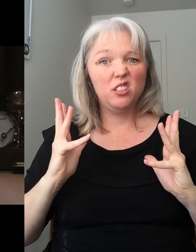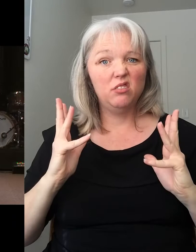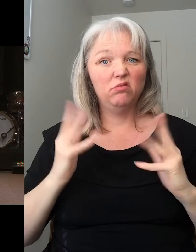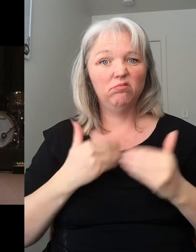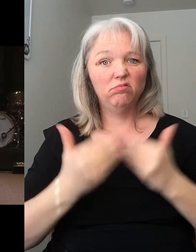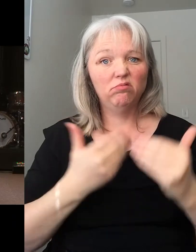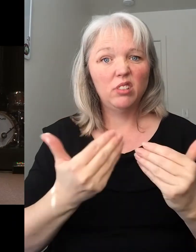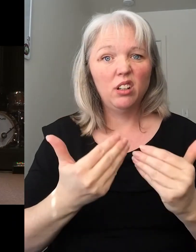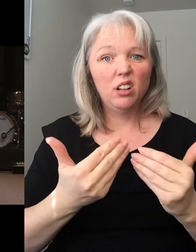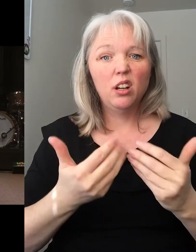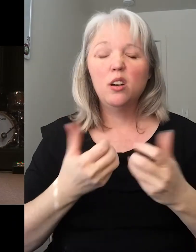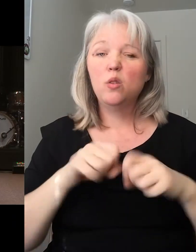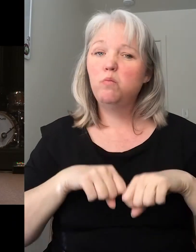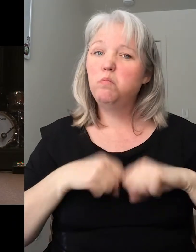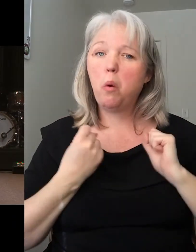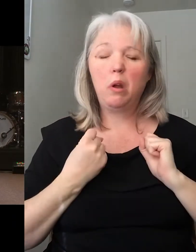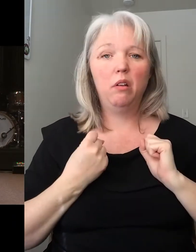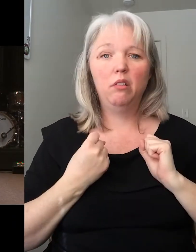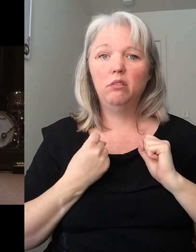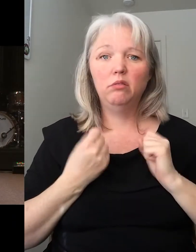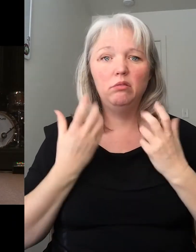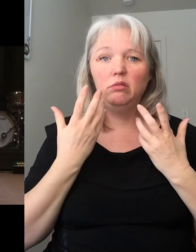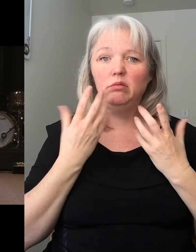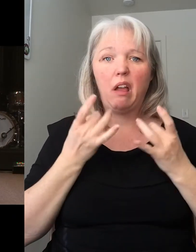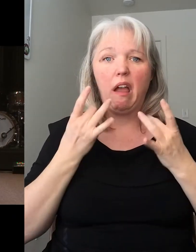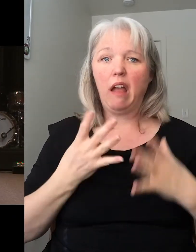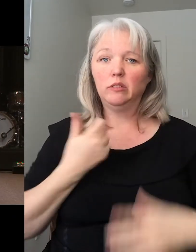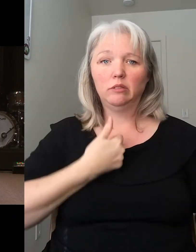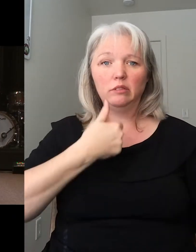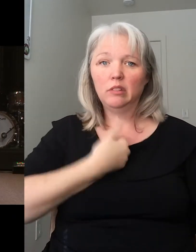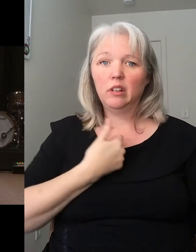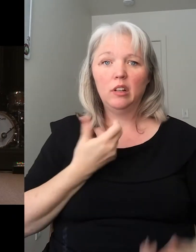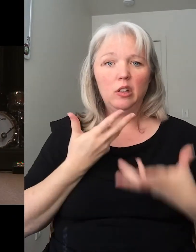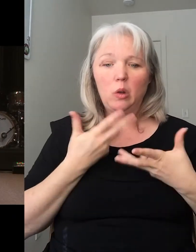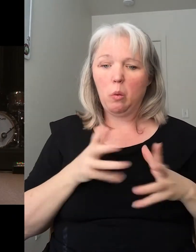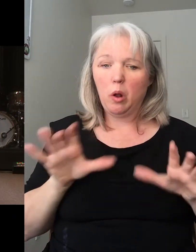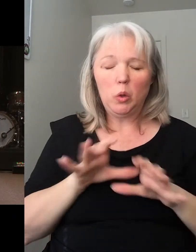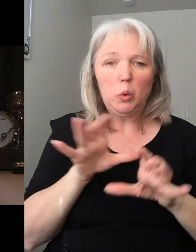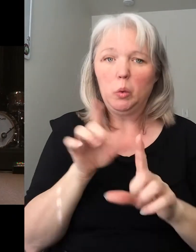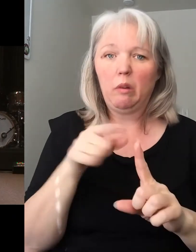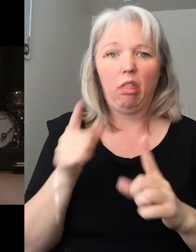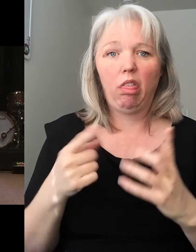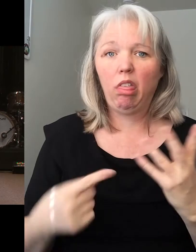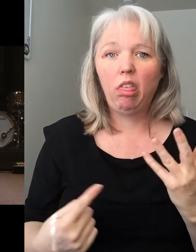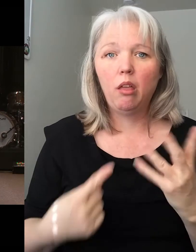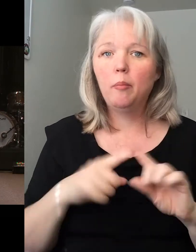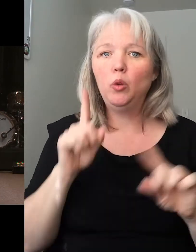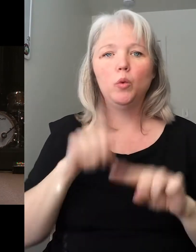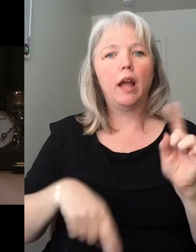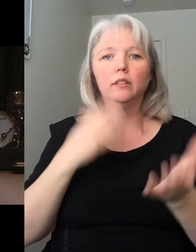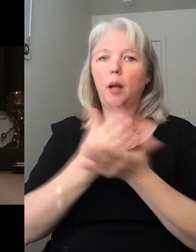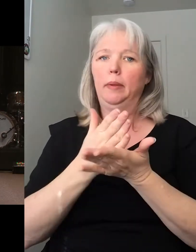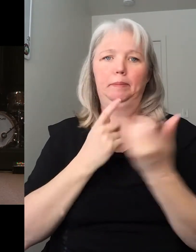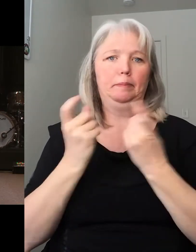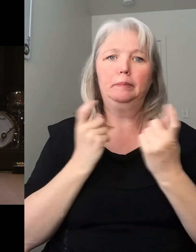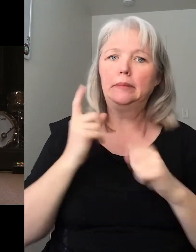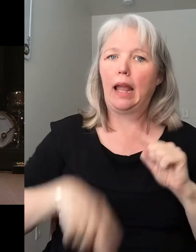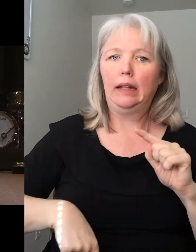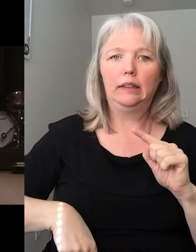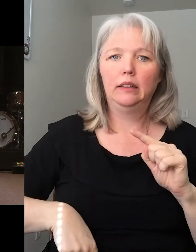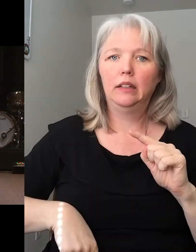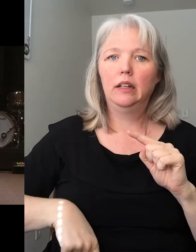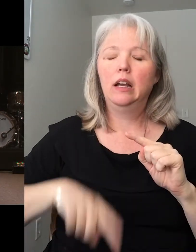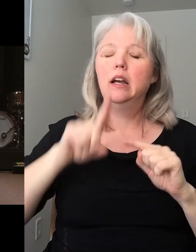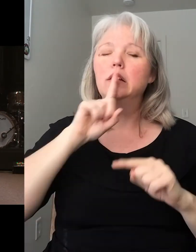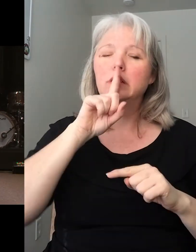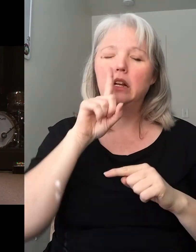broken and shackled. You don't even want to be what you are. You don't even want to do what you're doing. But you can't stop it.